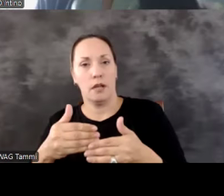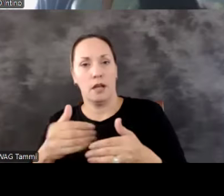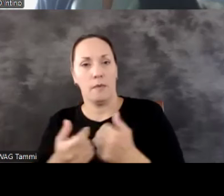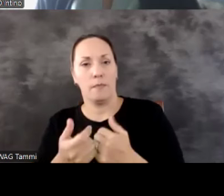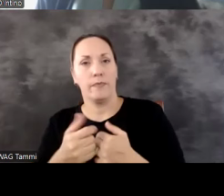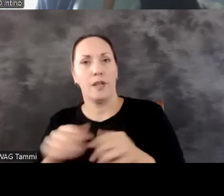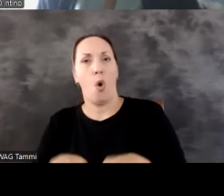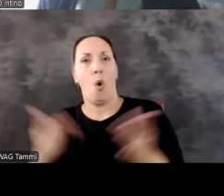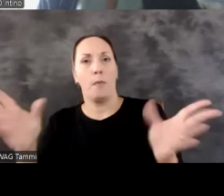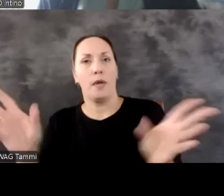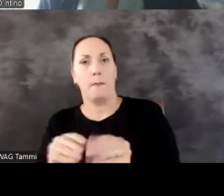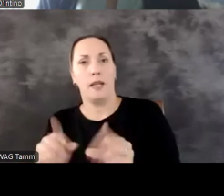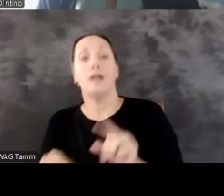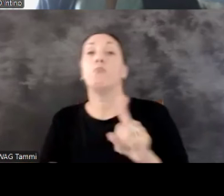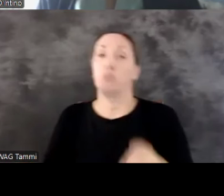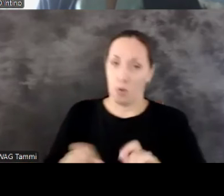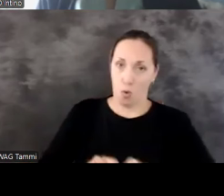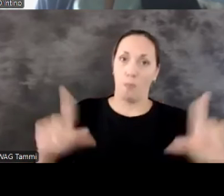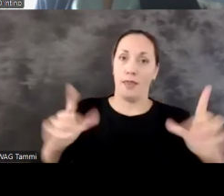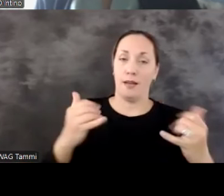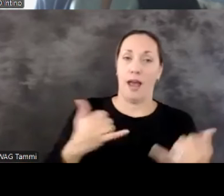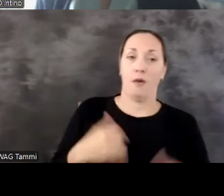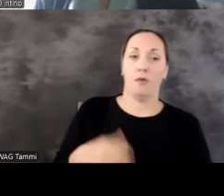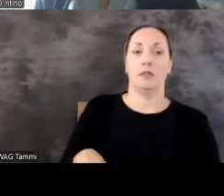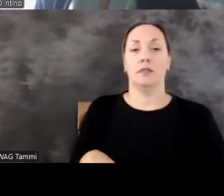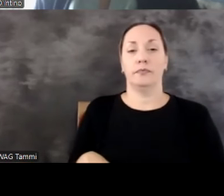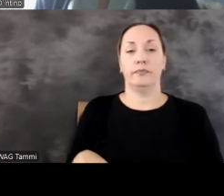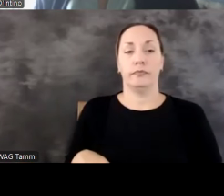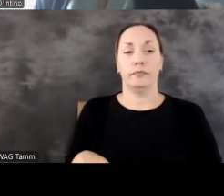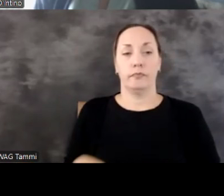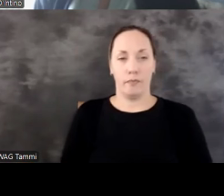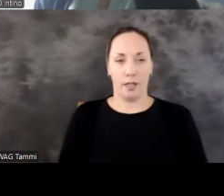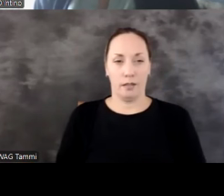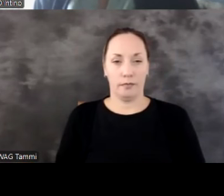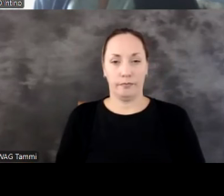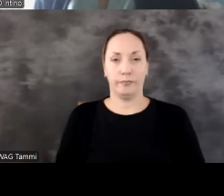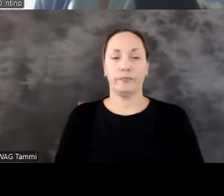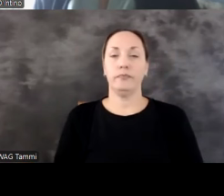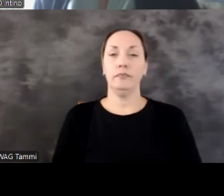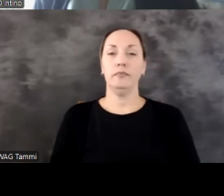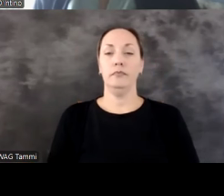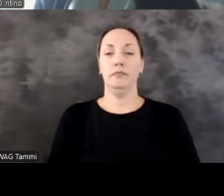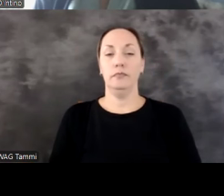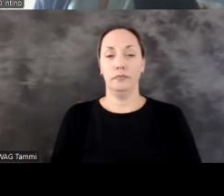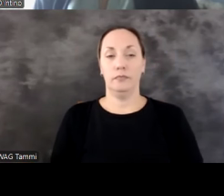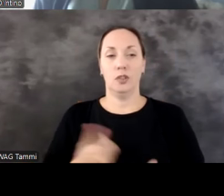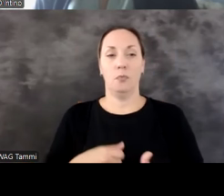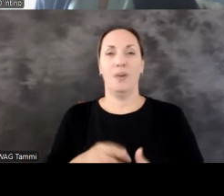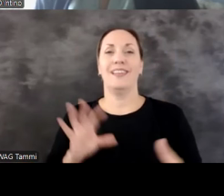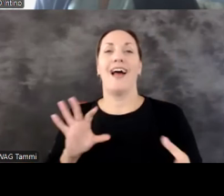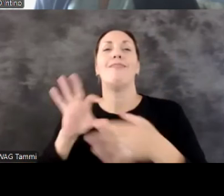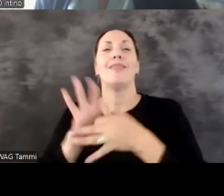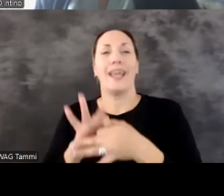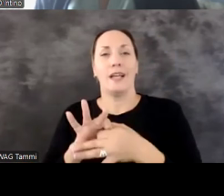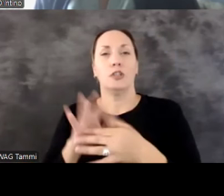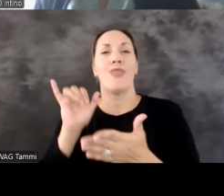will bring that meeting. slide up now. So I'll put We that should have that. question or Yeah, that the link to that meeting in the chat. And we've got a